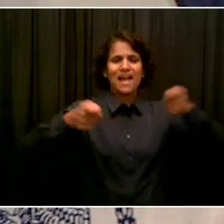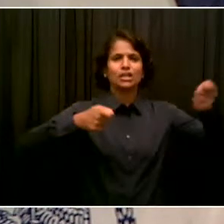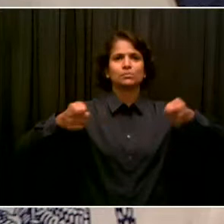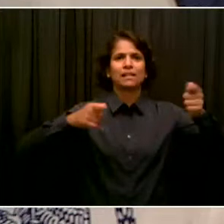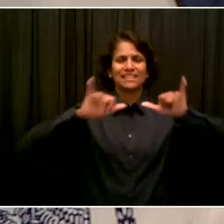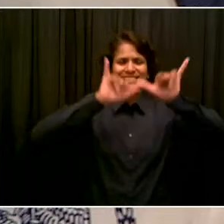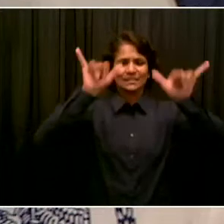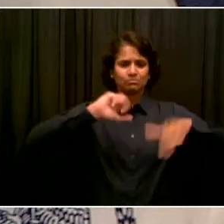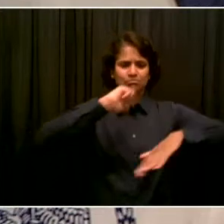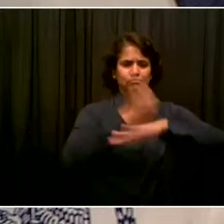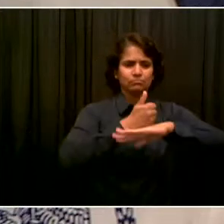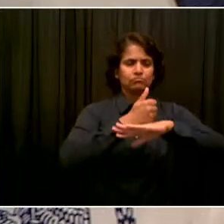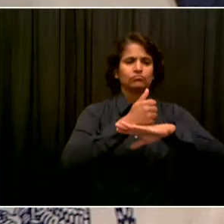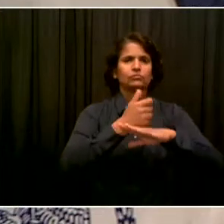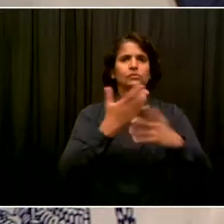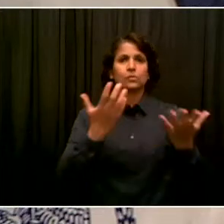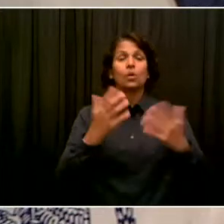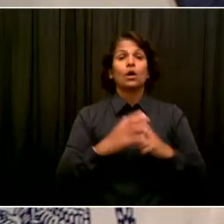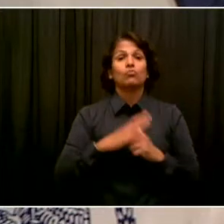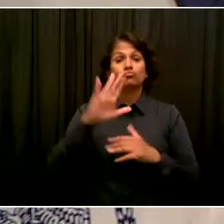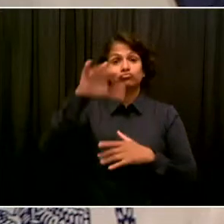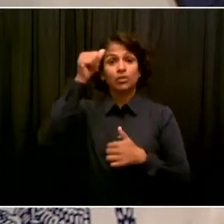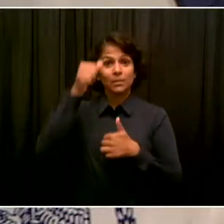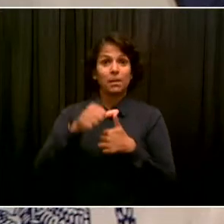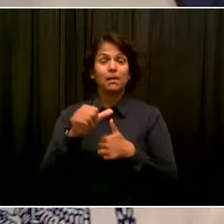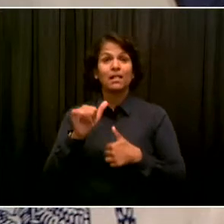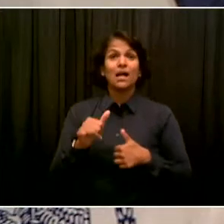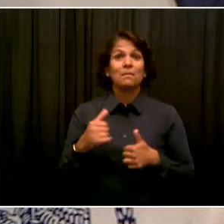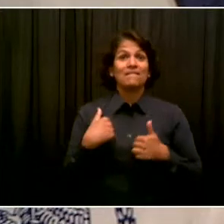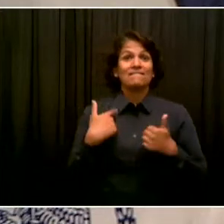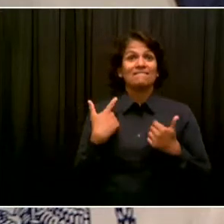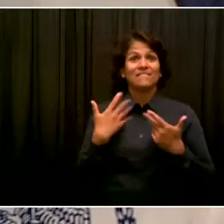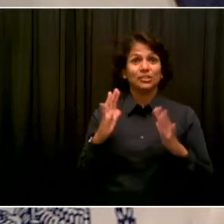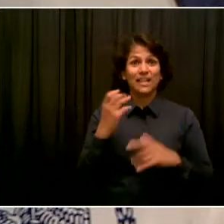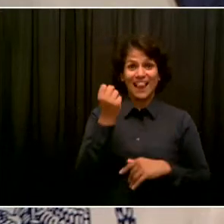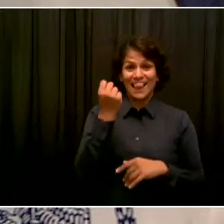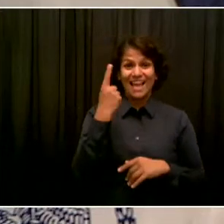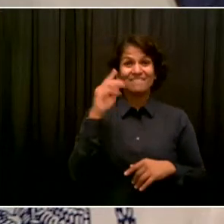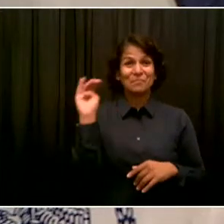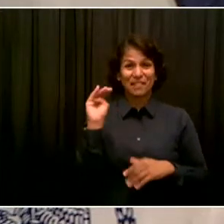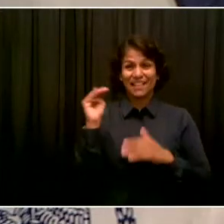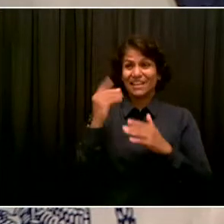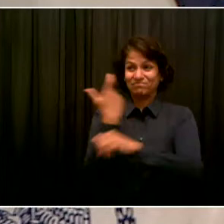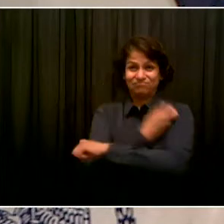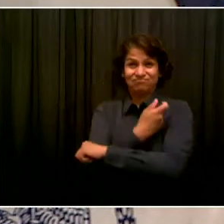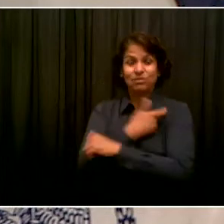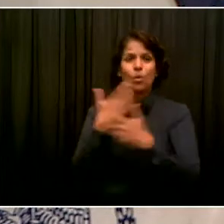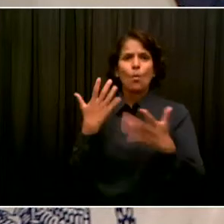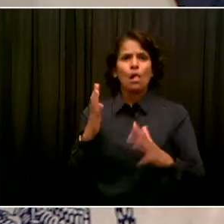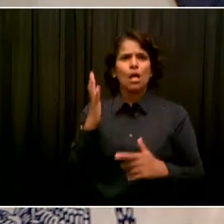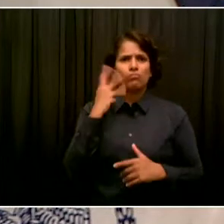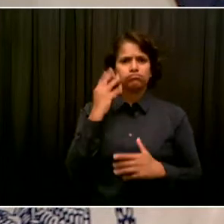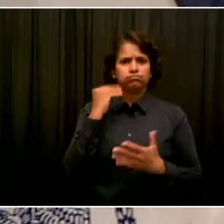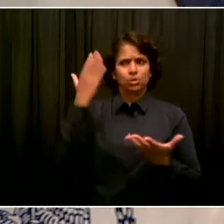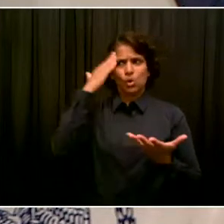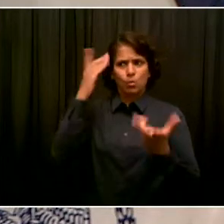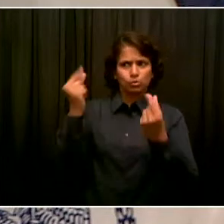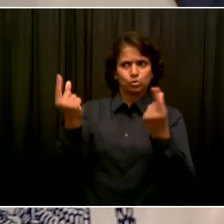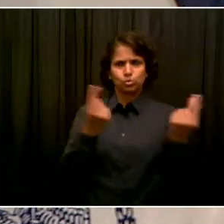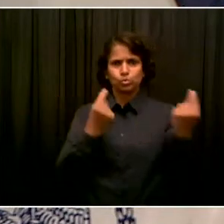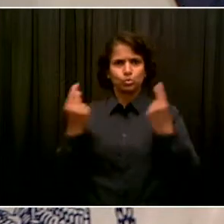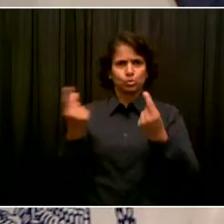great benefit of having given over 11 million doses already and determined different approaches that